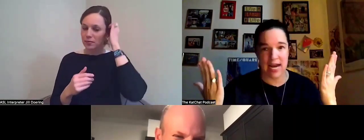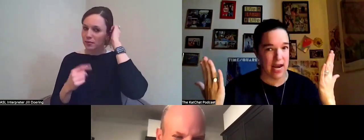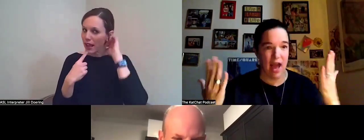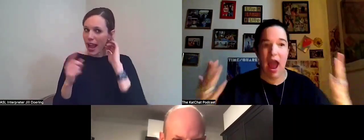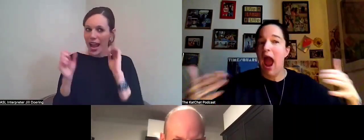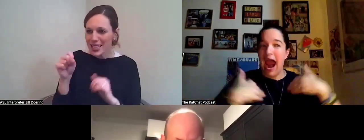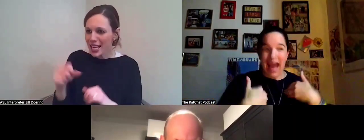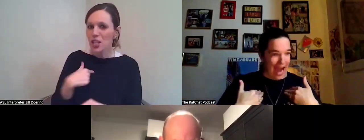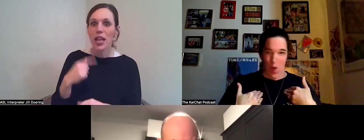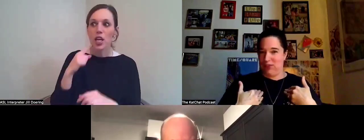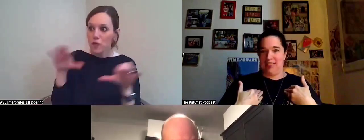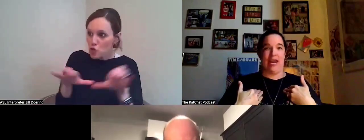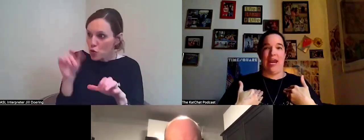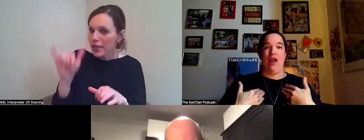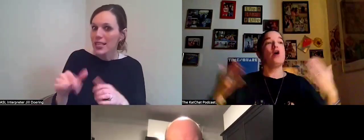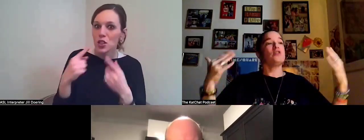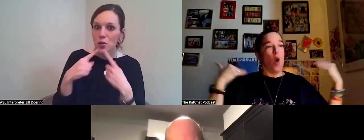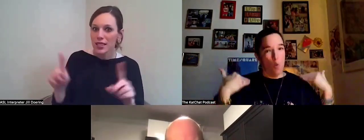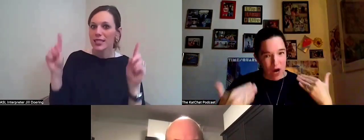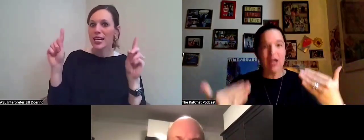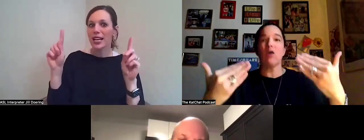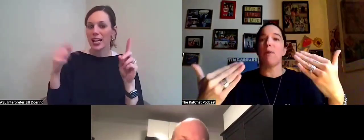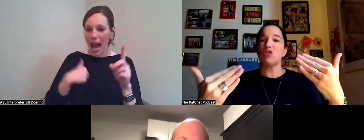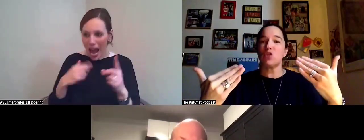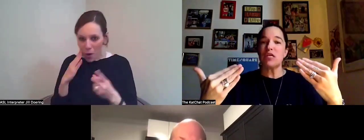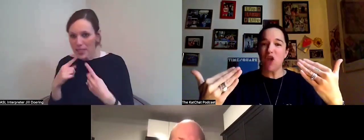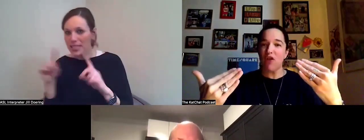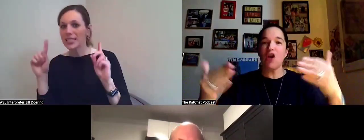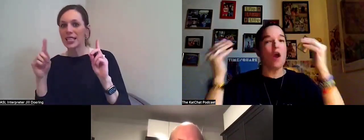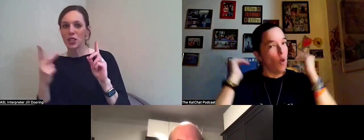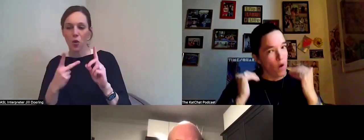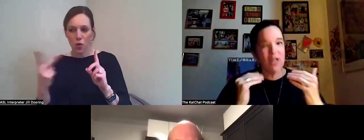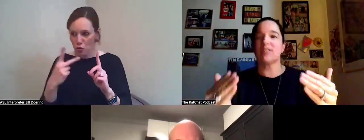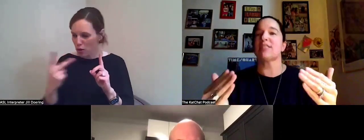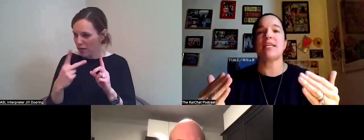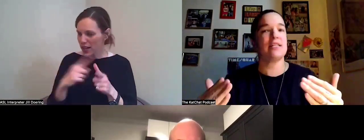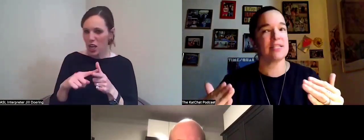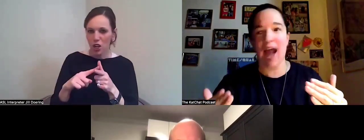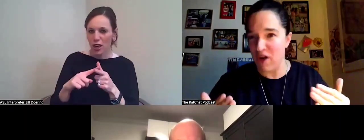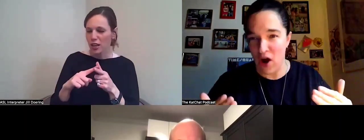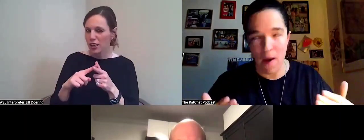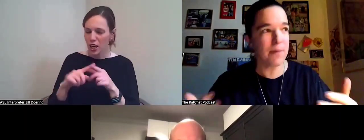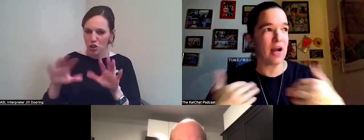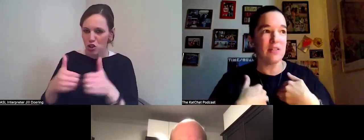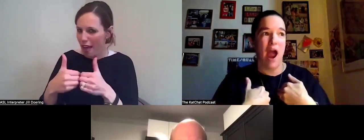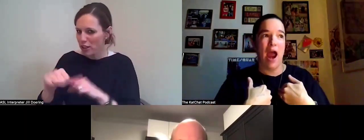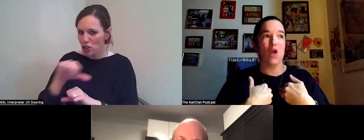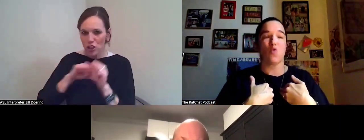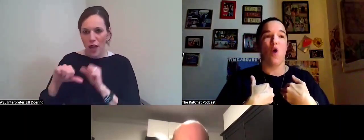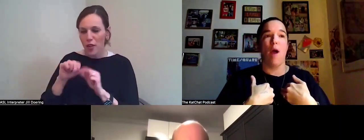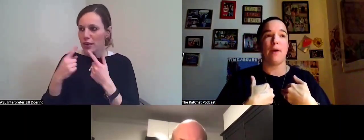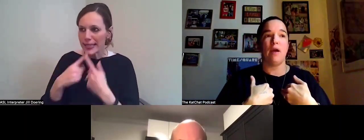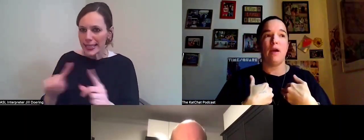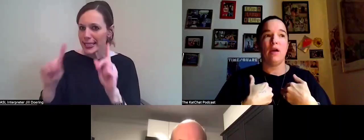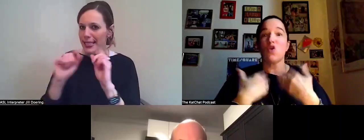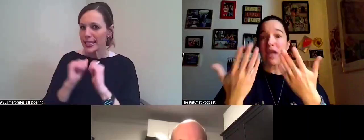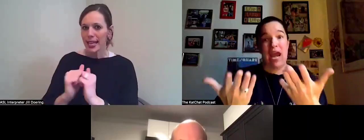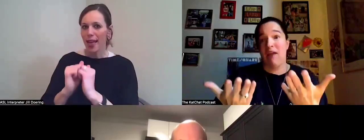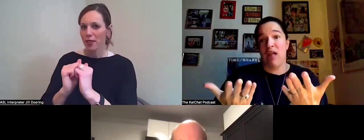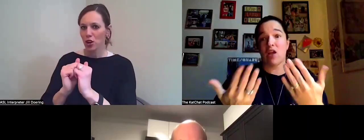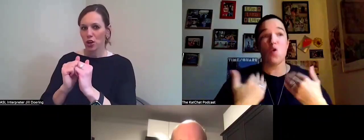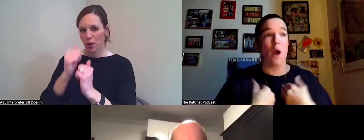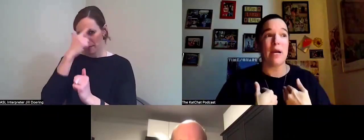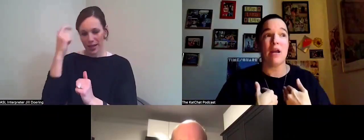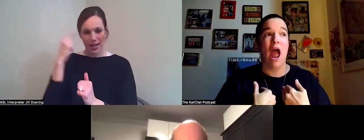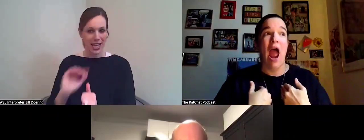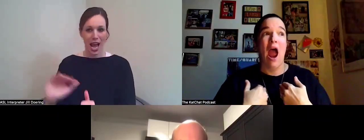don't succeed. And I don't succeed. So we're gonna put each other, we're gonna succeed together because I grew up